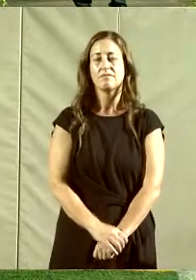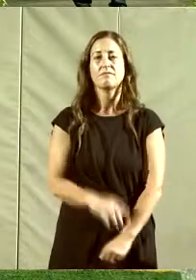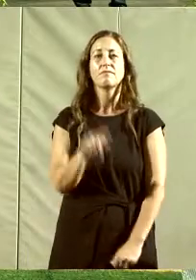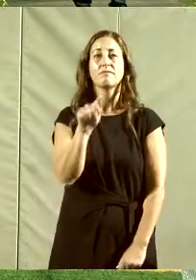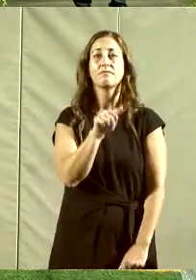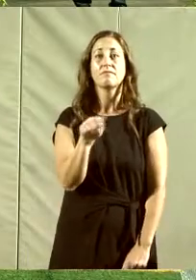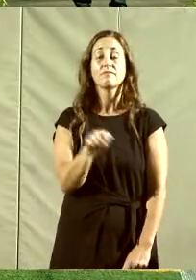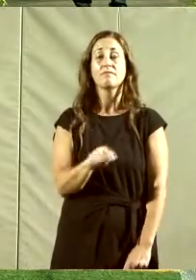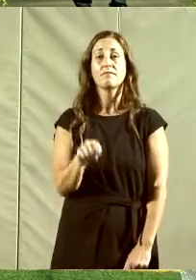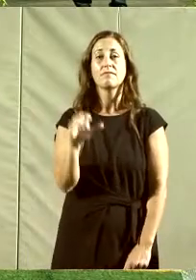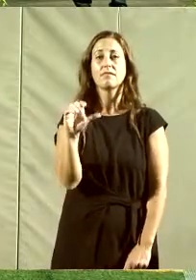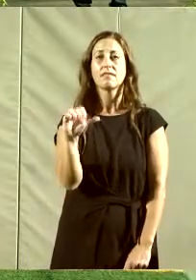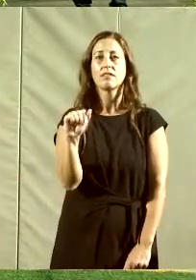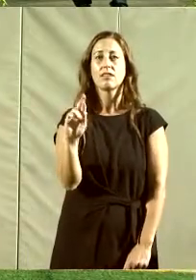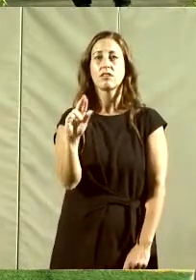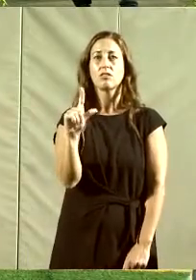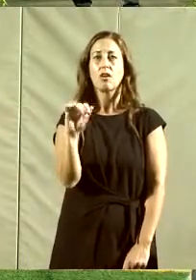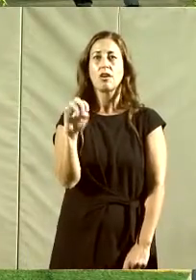Zane Carlin.